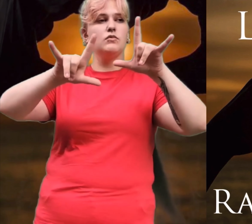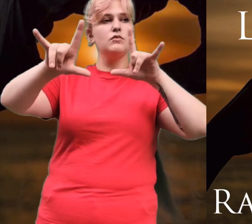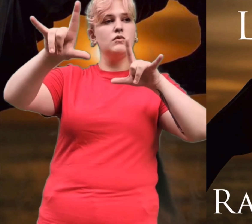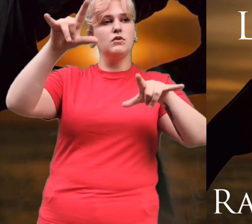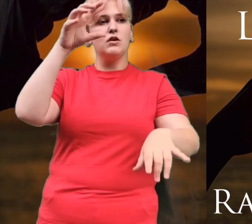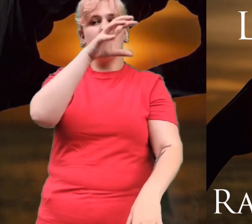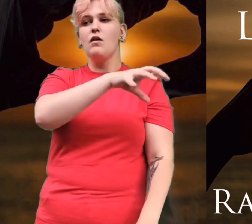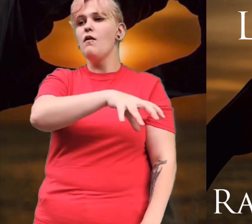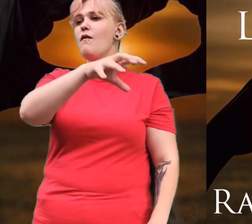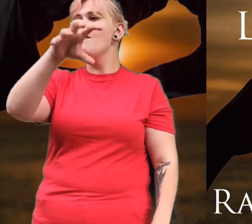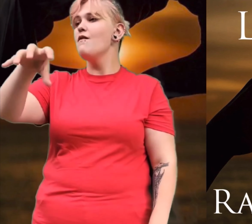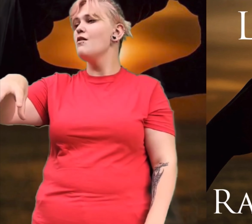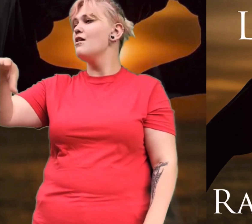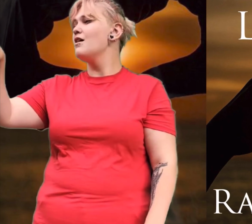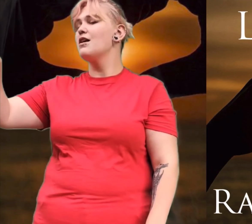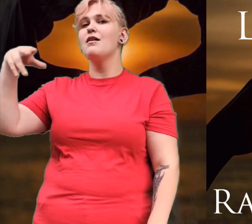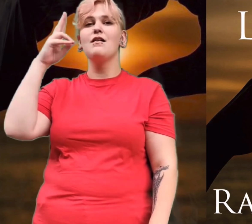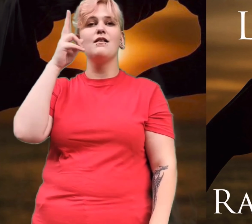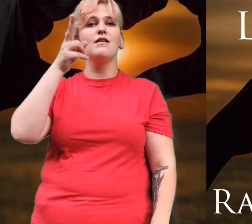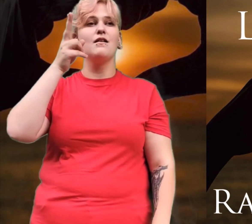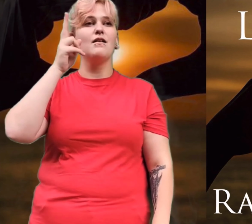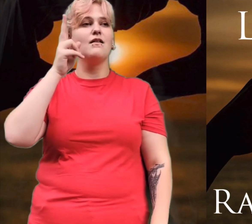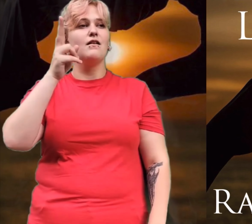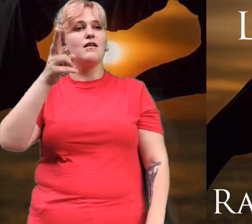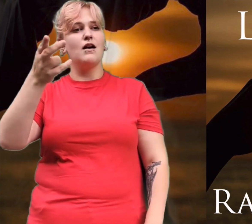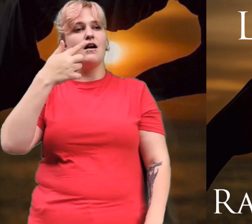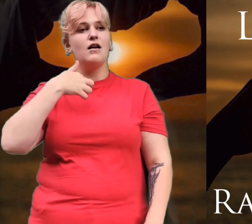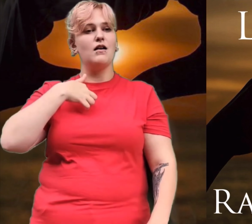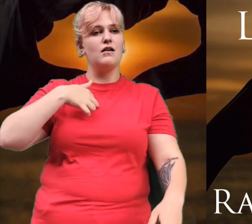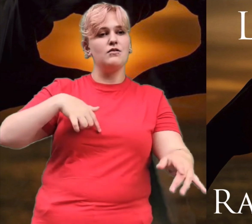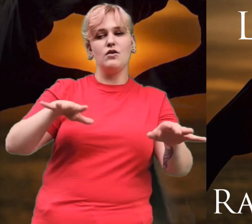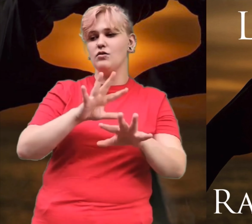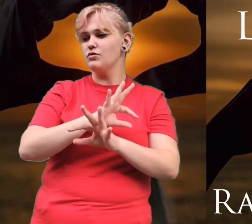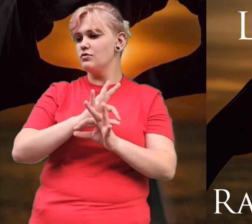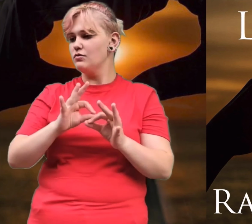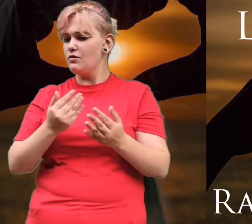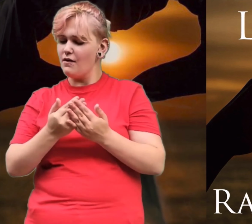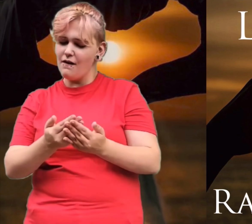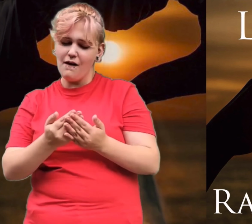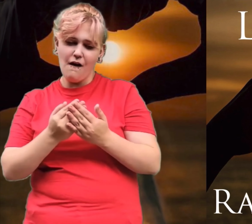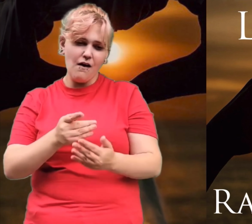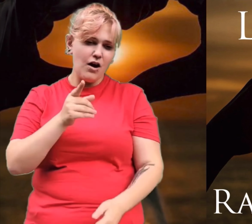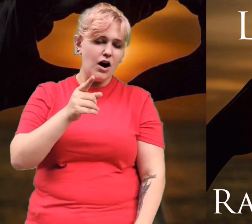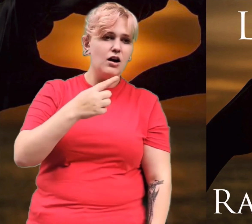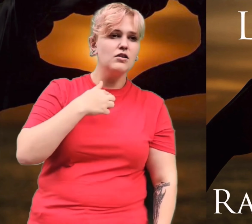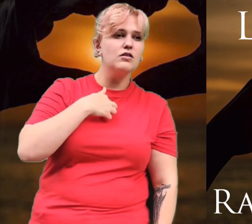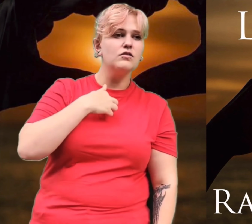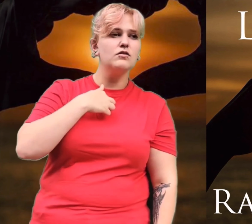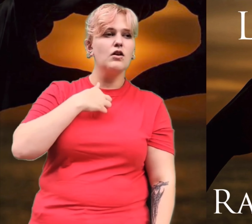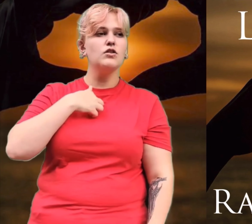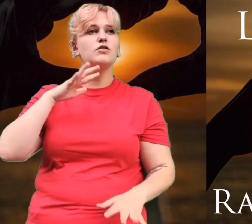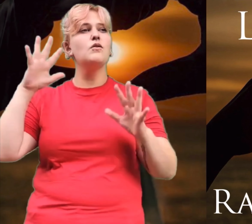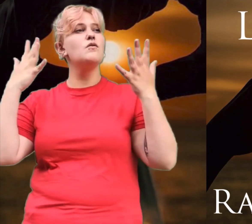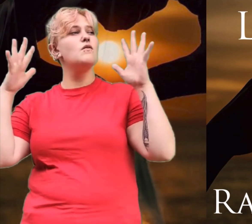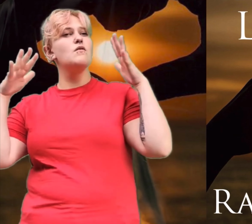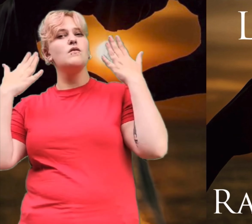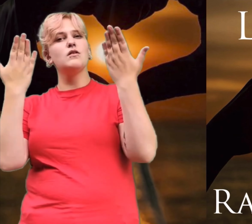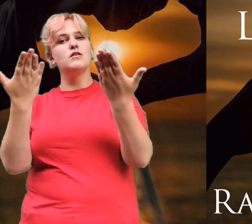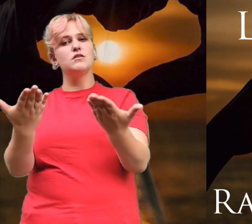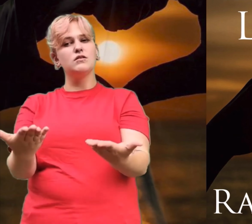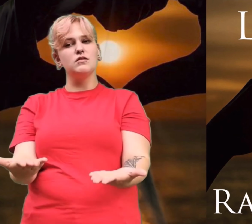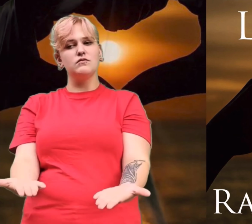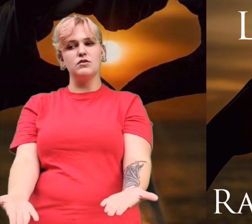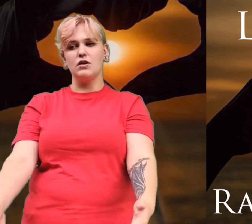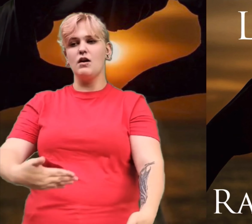and over again. I adore you, I applaud you